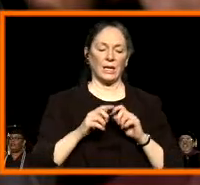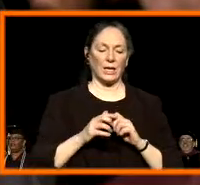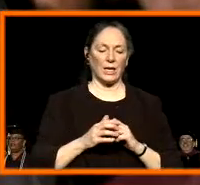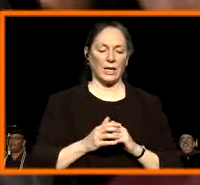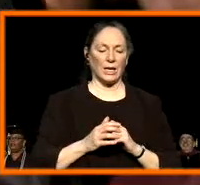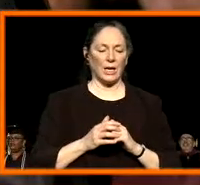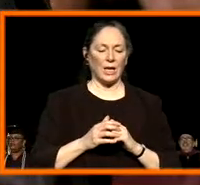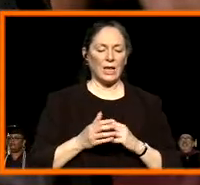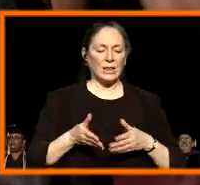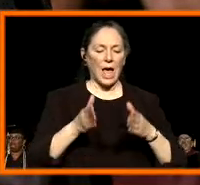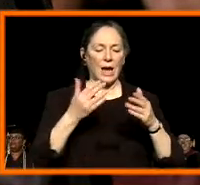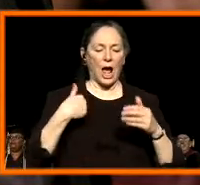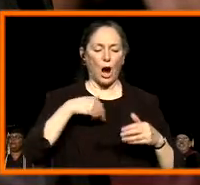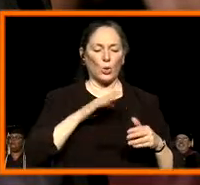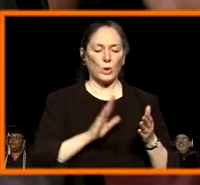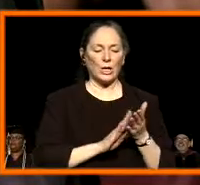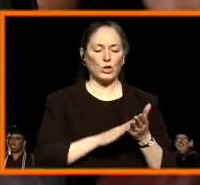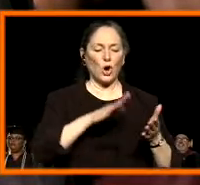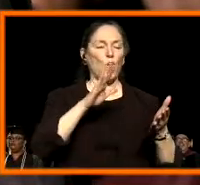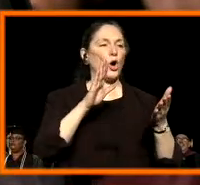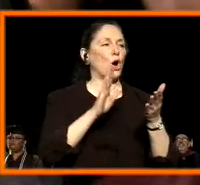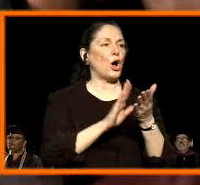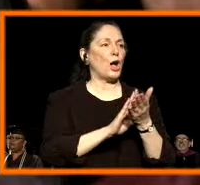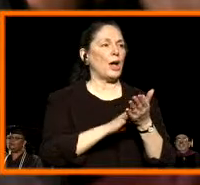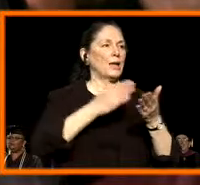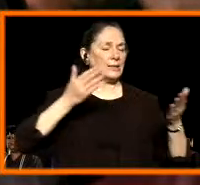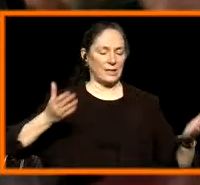liberty. Let our